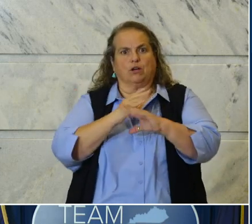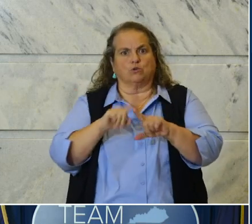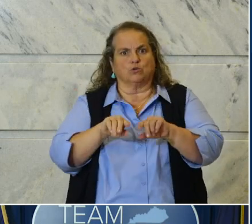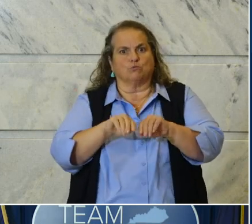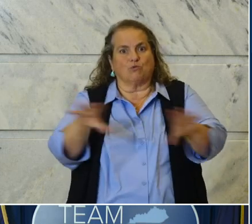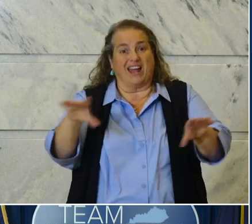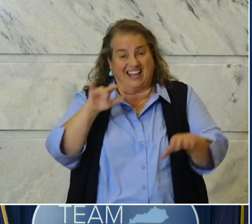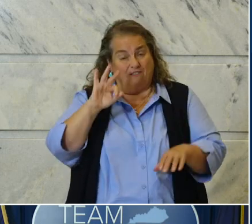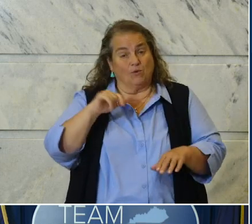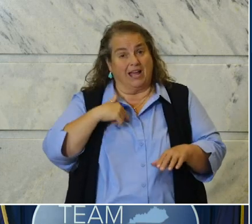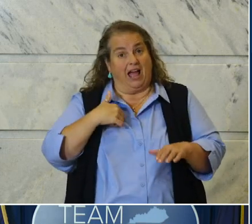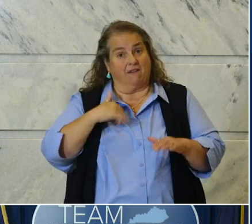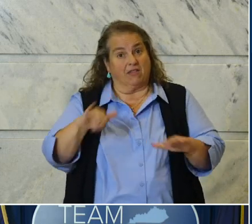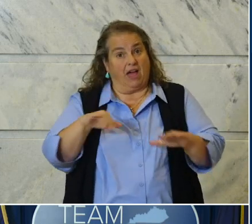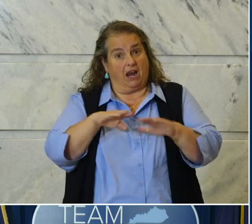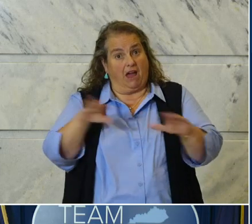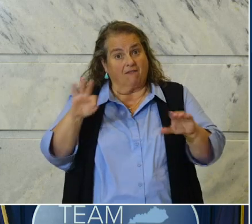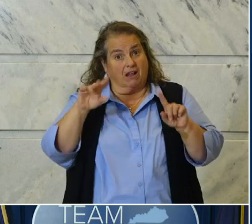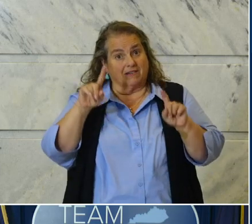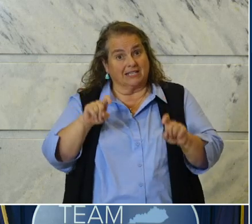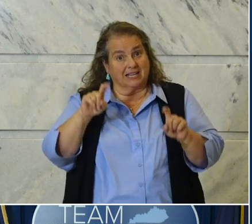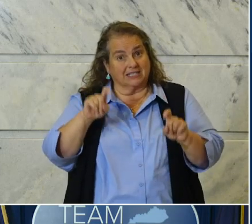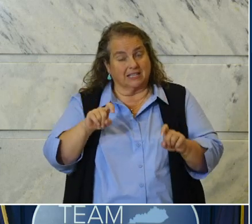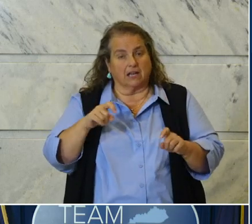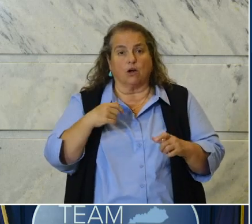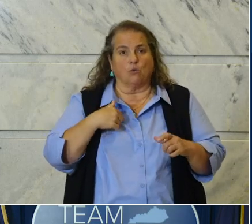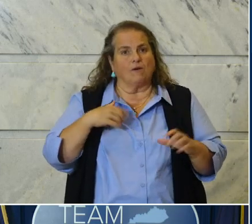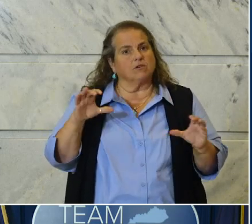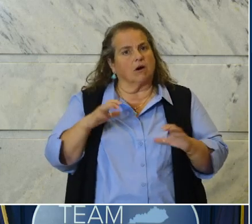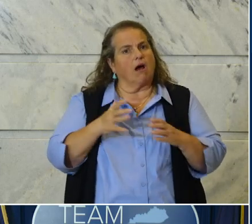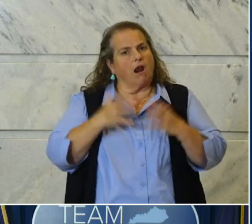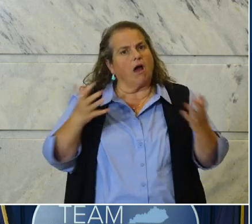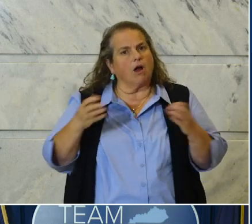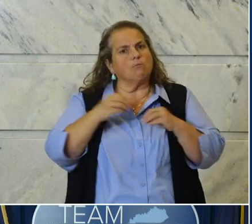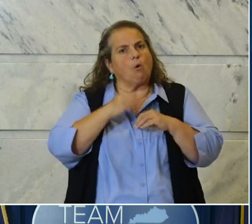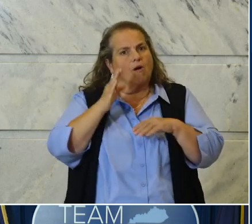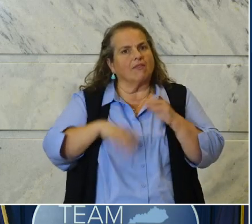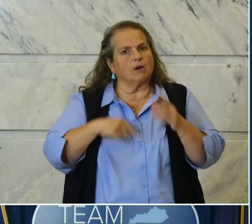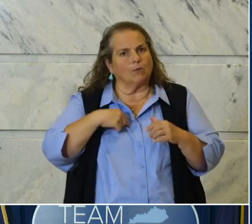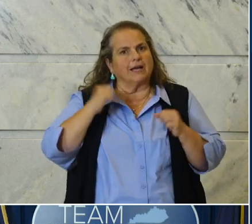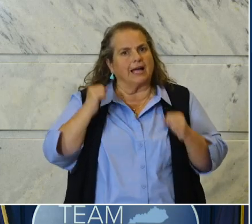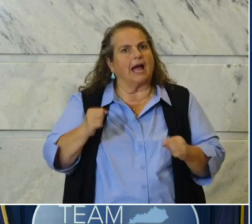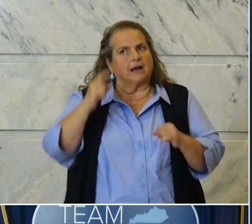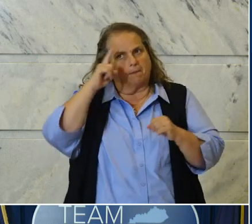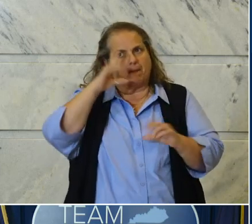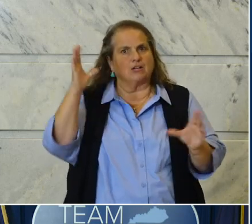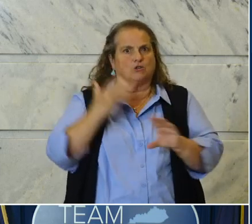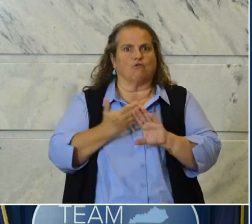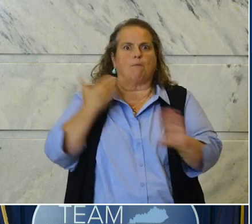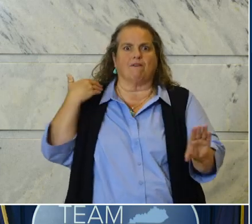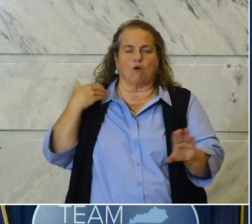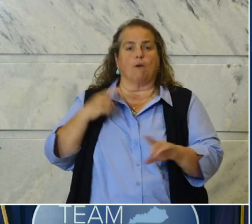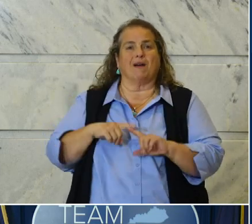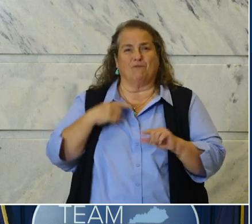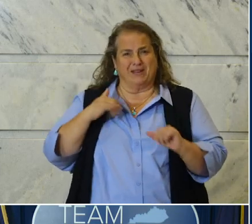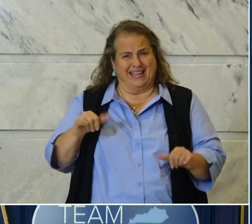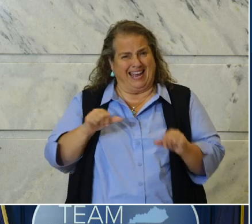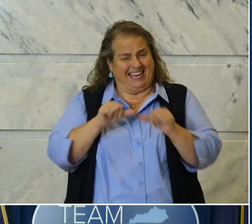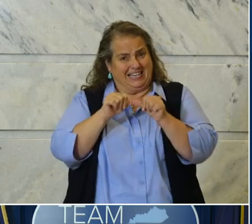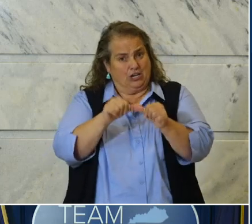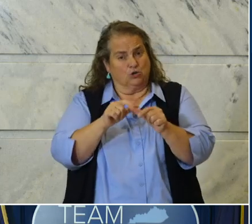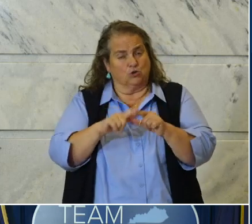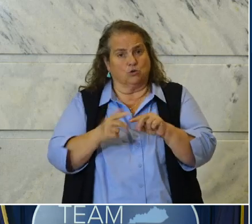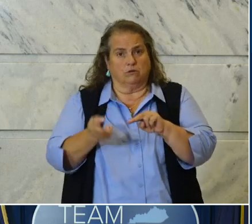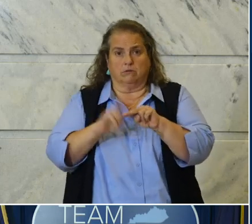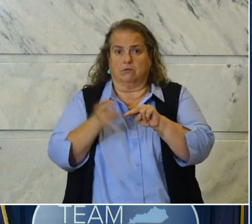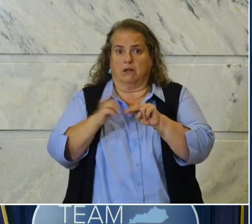dream about, now we have a heck of a lot more than many of us could have ever imagined at the beginning of this. But if we can continue to build our levels, then there